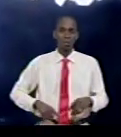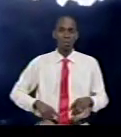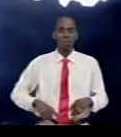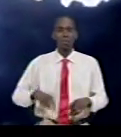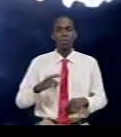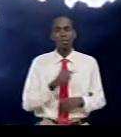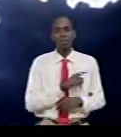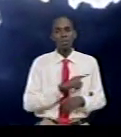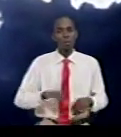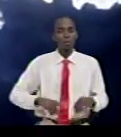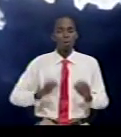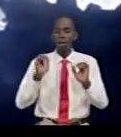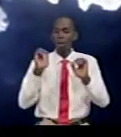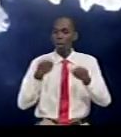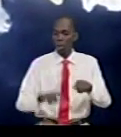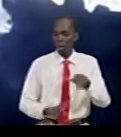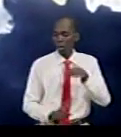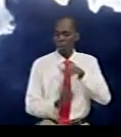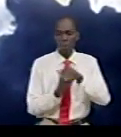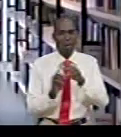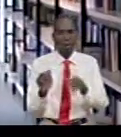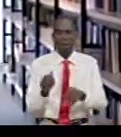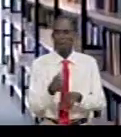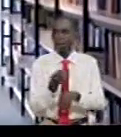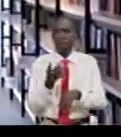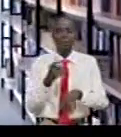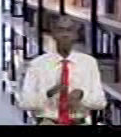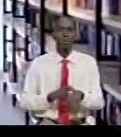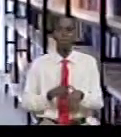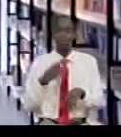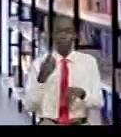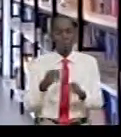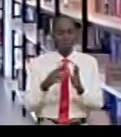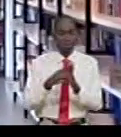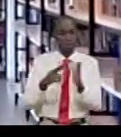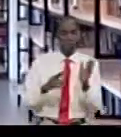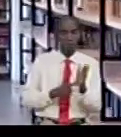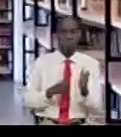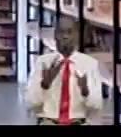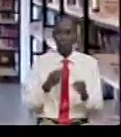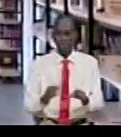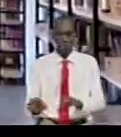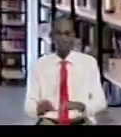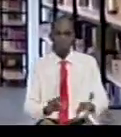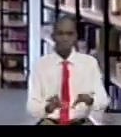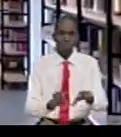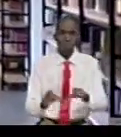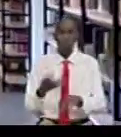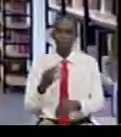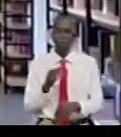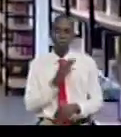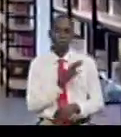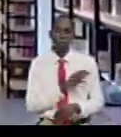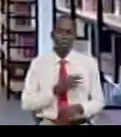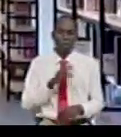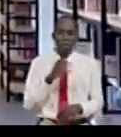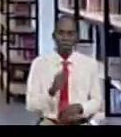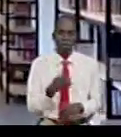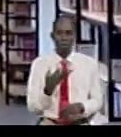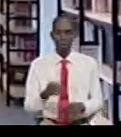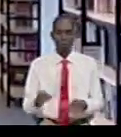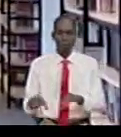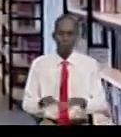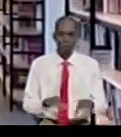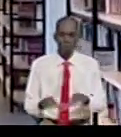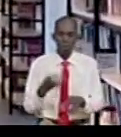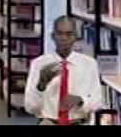The Lord can come at any time. The record of activities, of character, of action,